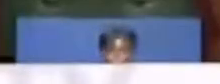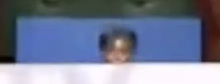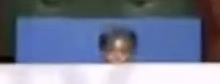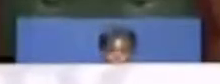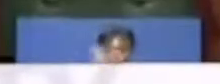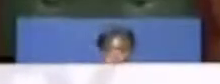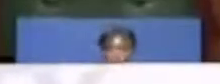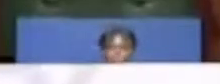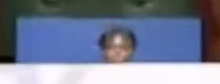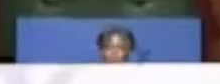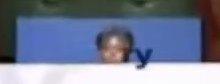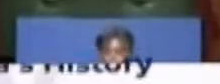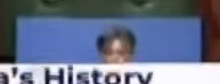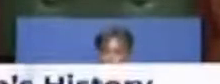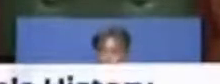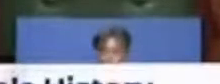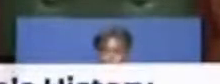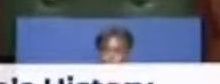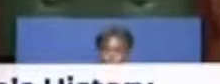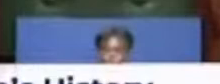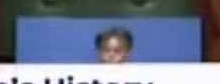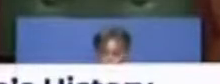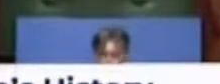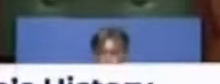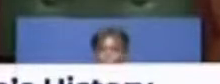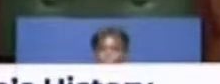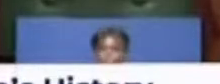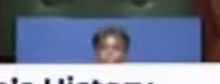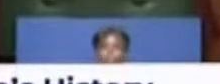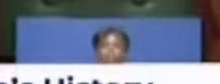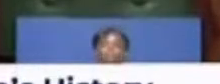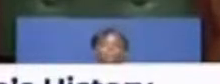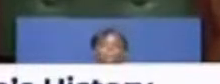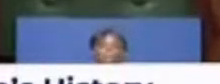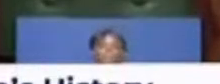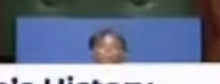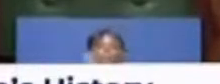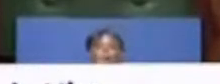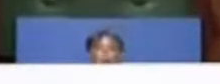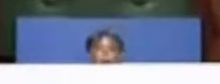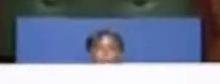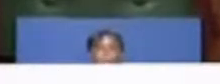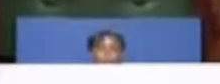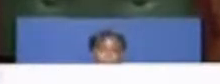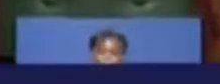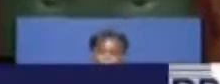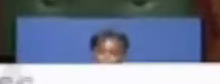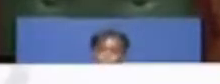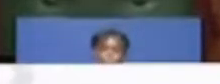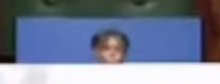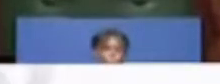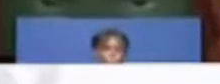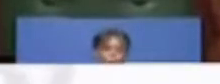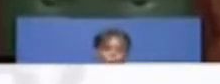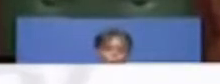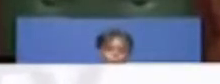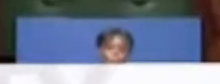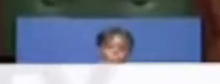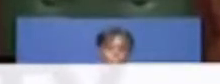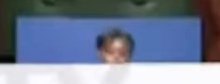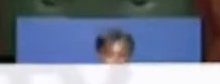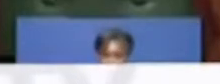unity that transitioned ultimately to the African Union must transcend to being beyond an